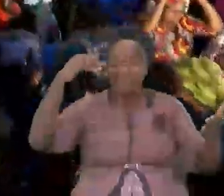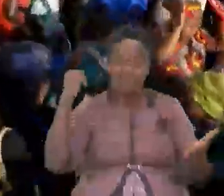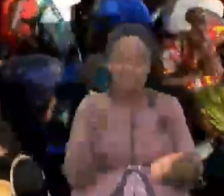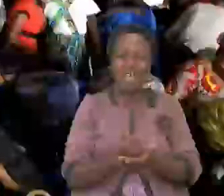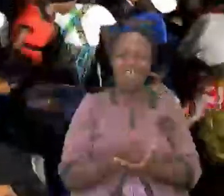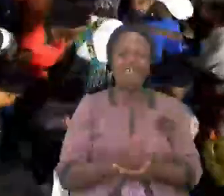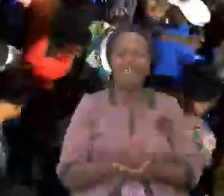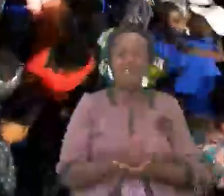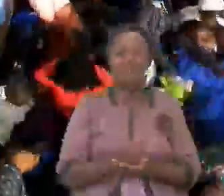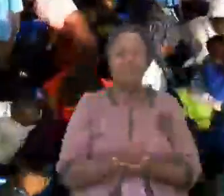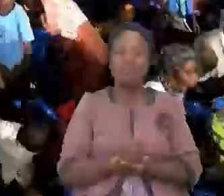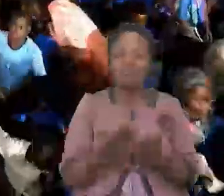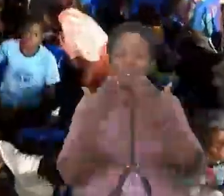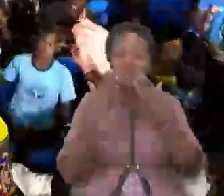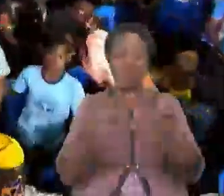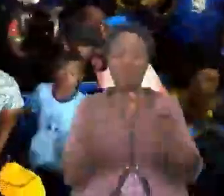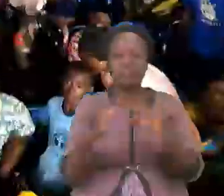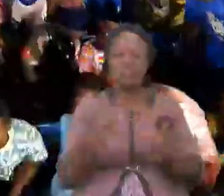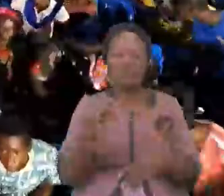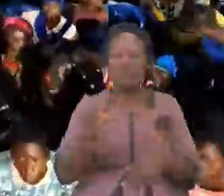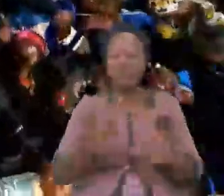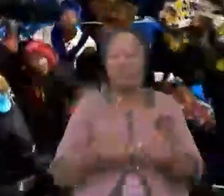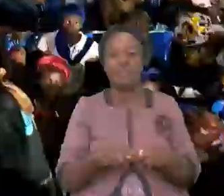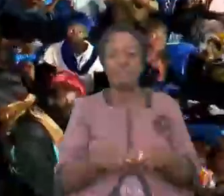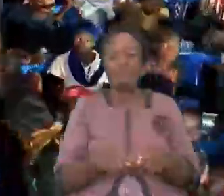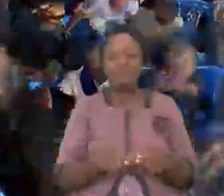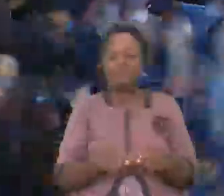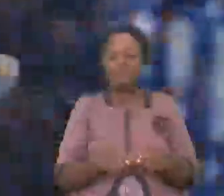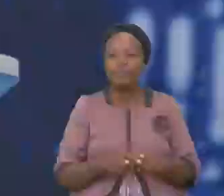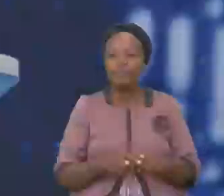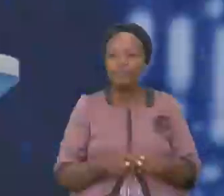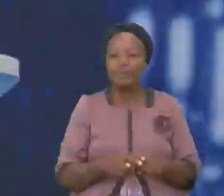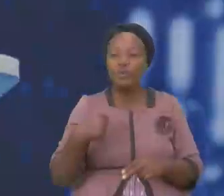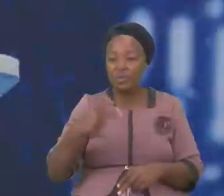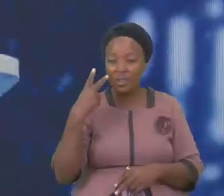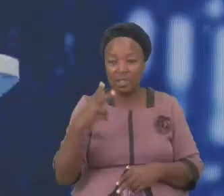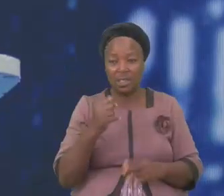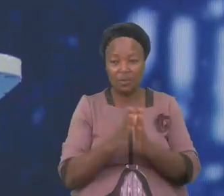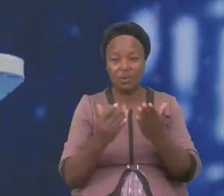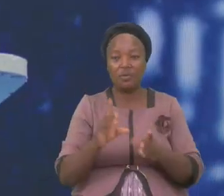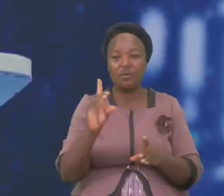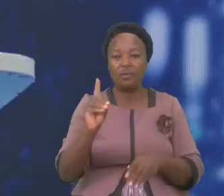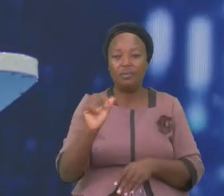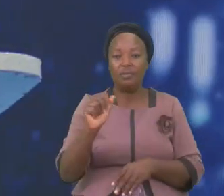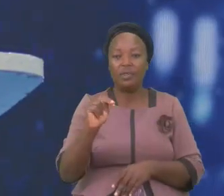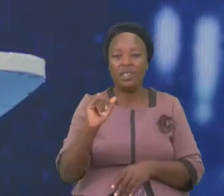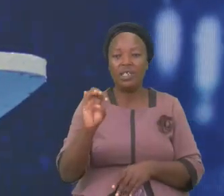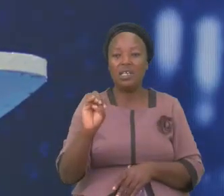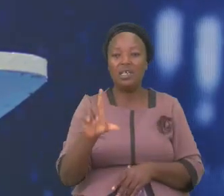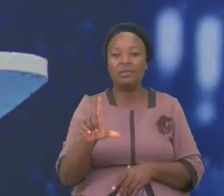down. We're looking at Daniel chapter 1, and I'm reading from verse